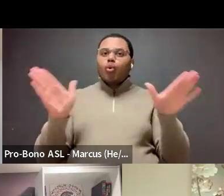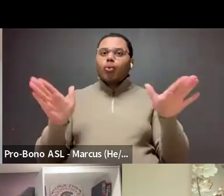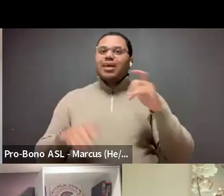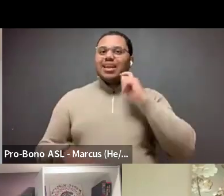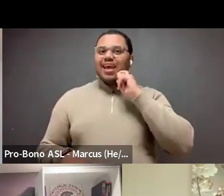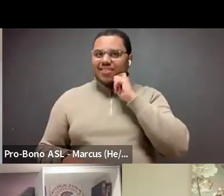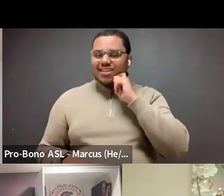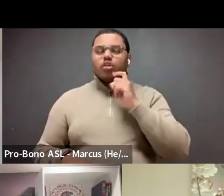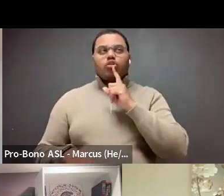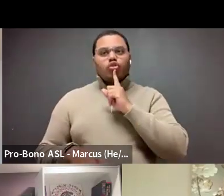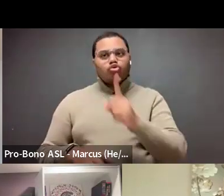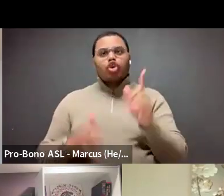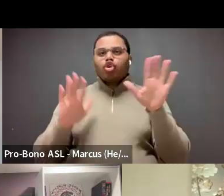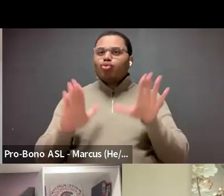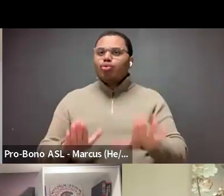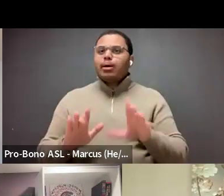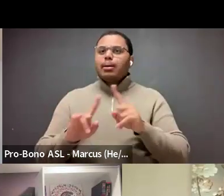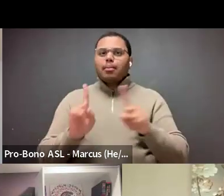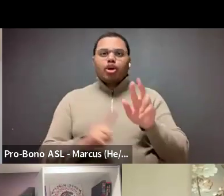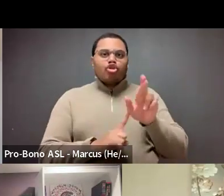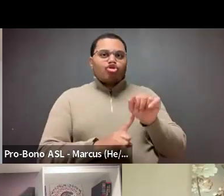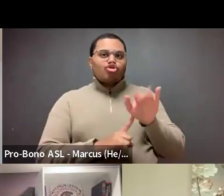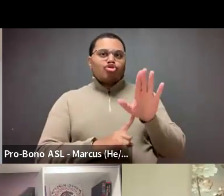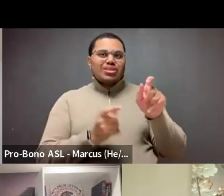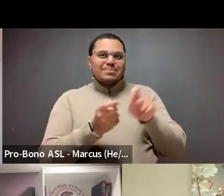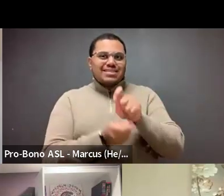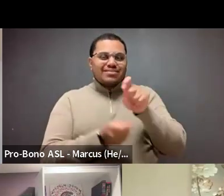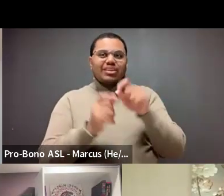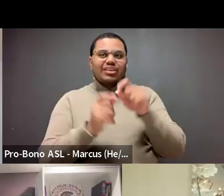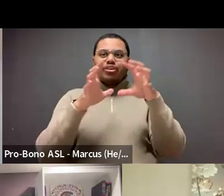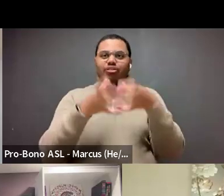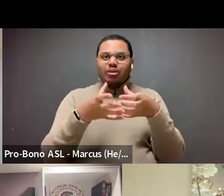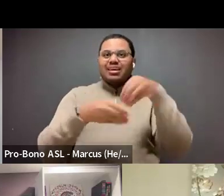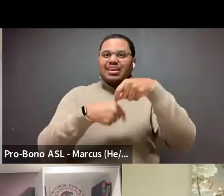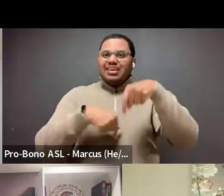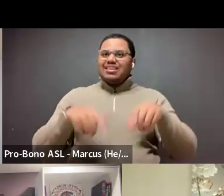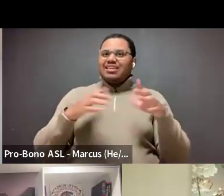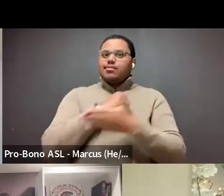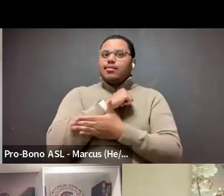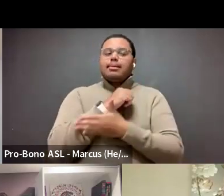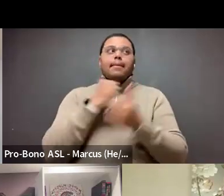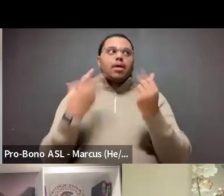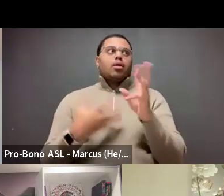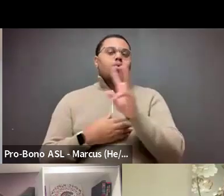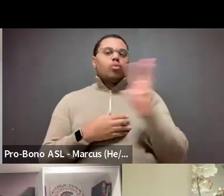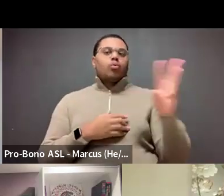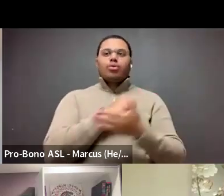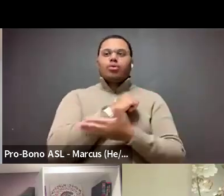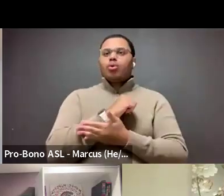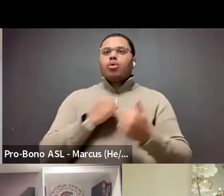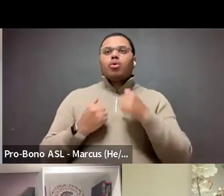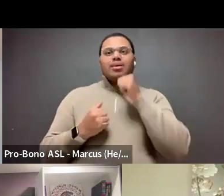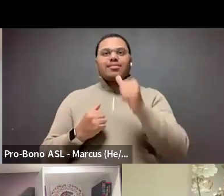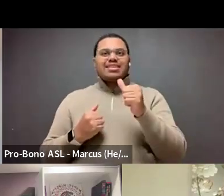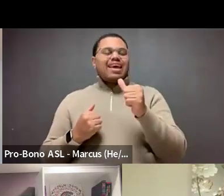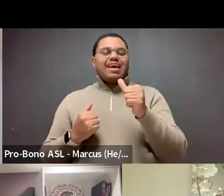great impulse, but sometimes erases the specificity of groups in this country. And in many Western countries, we don't say